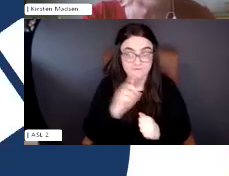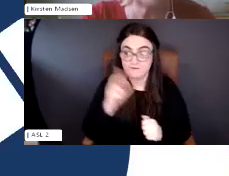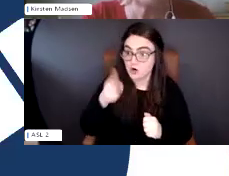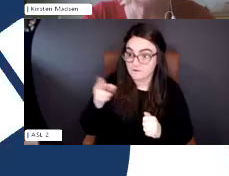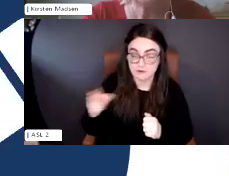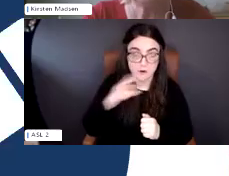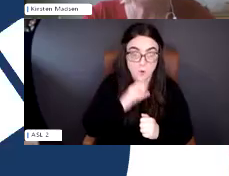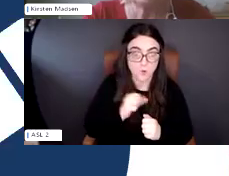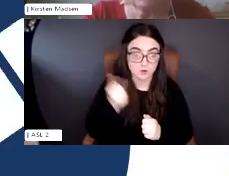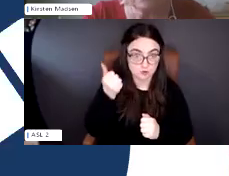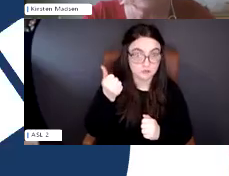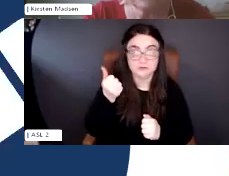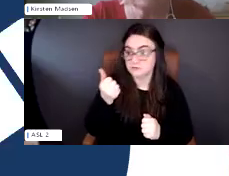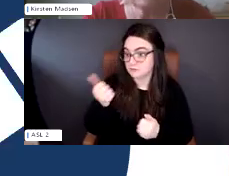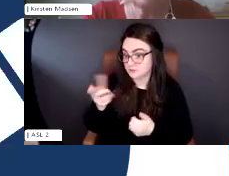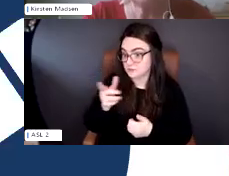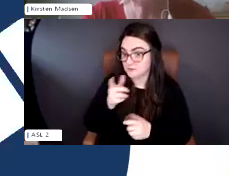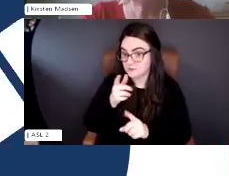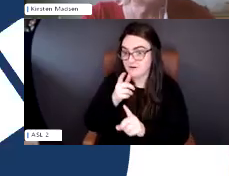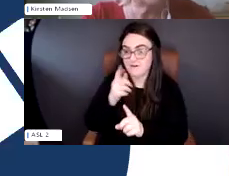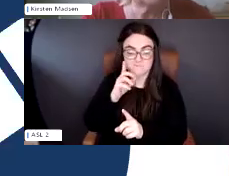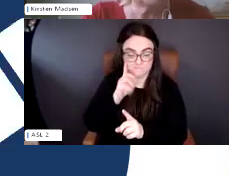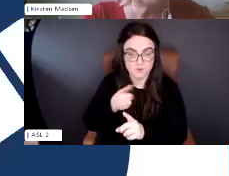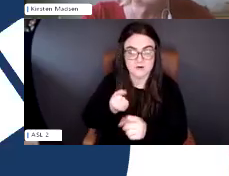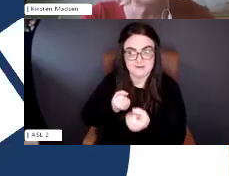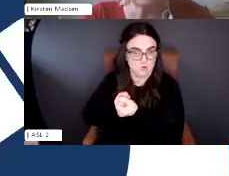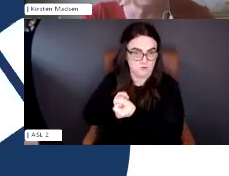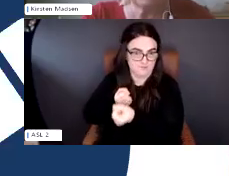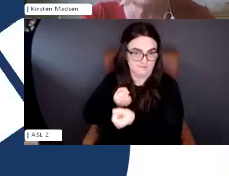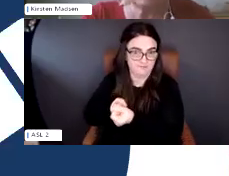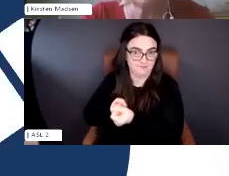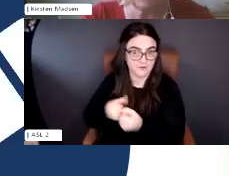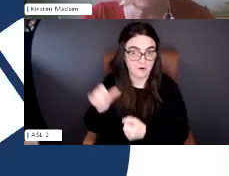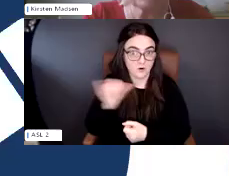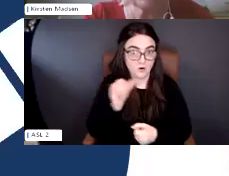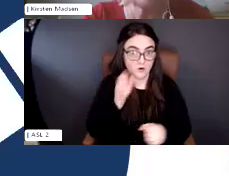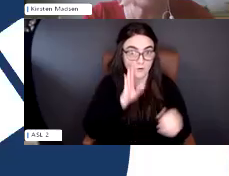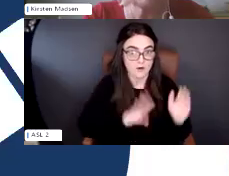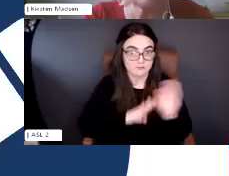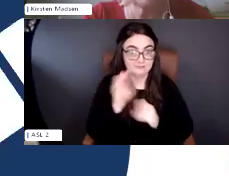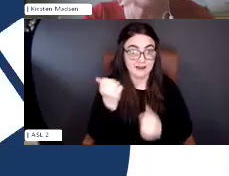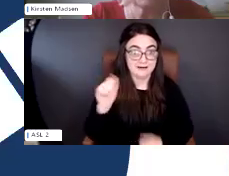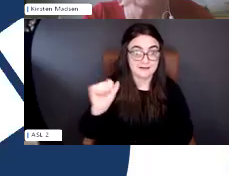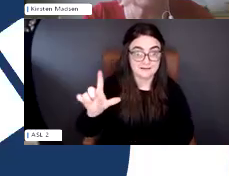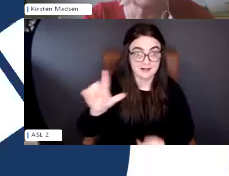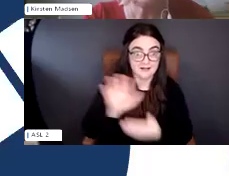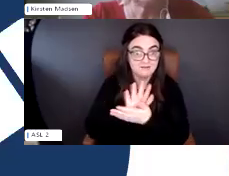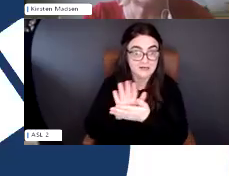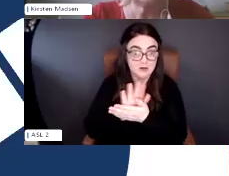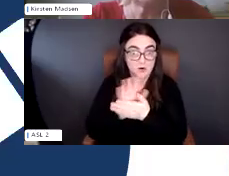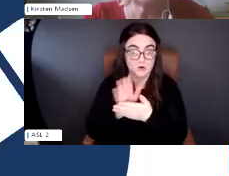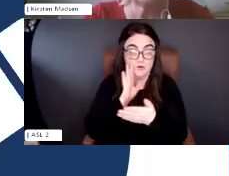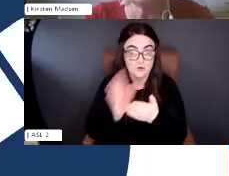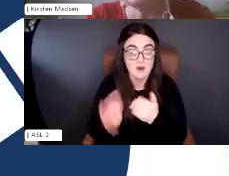adults. We're also developing an ASL video to accompany the toolkit. Now,